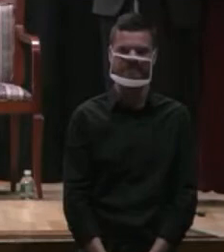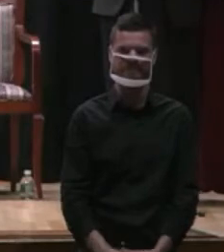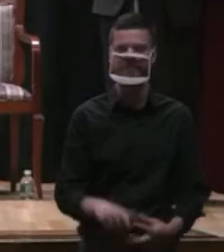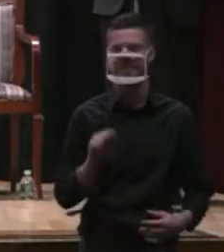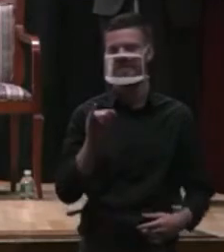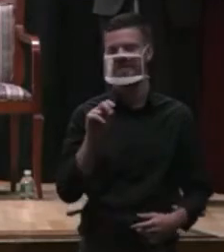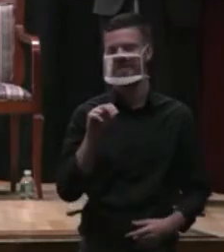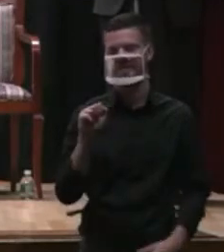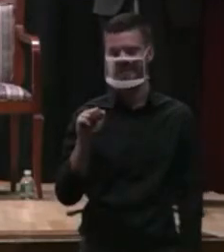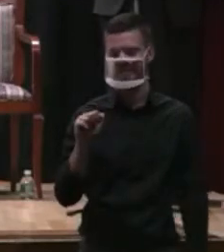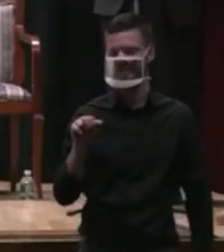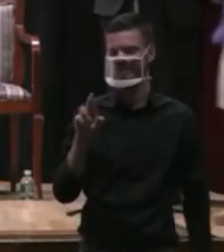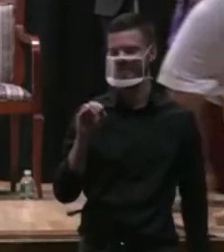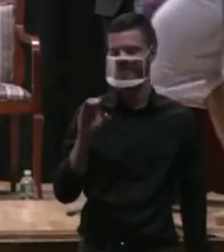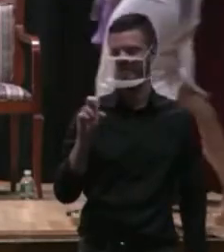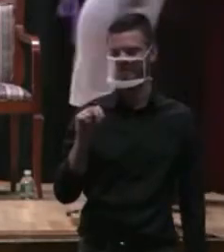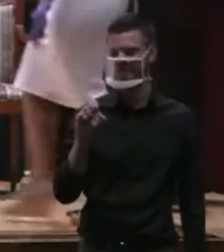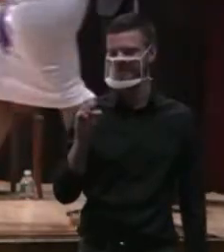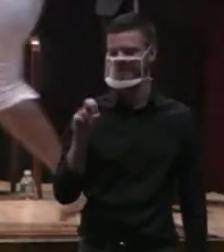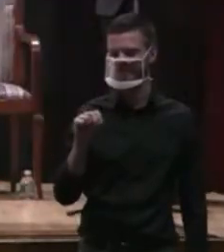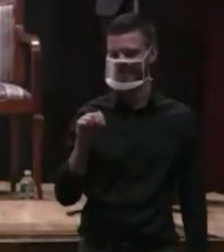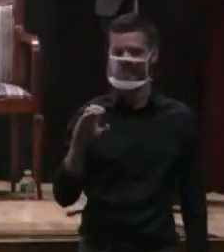Ayanna Robinson, cum laude.